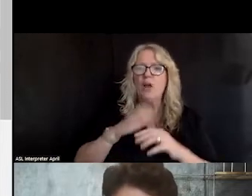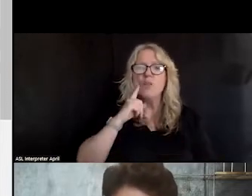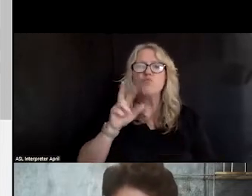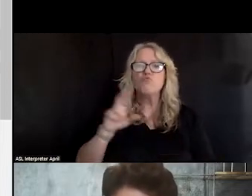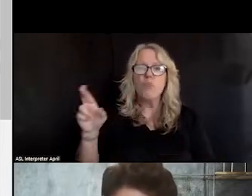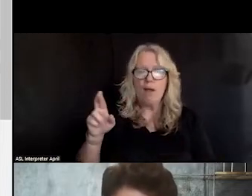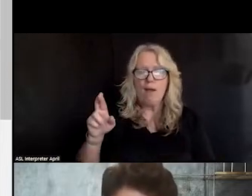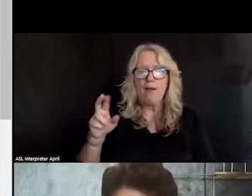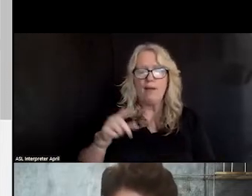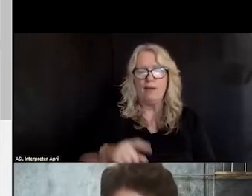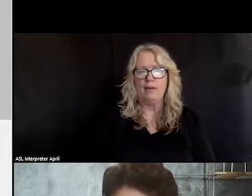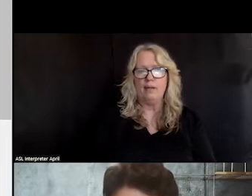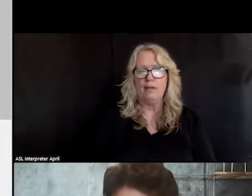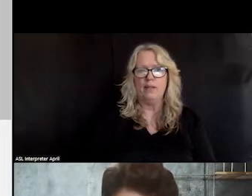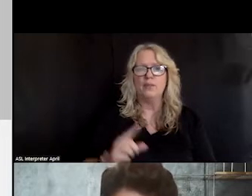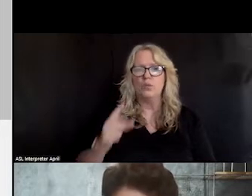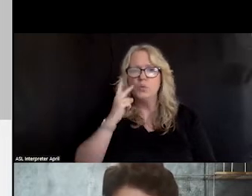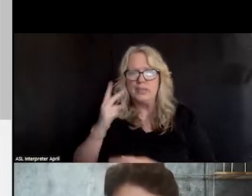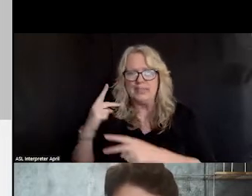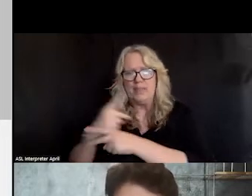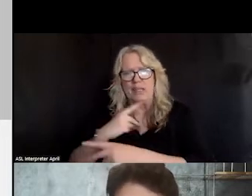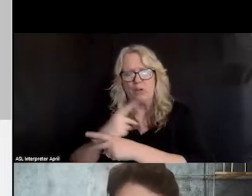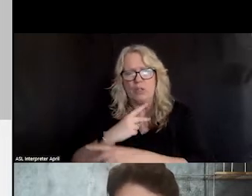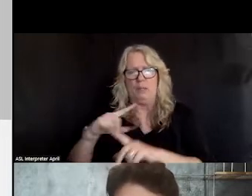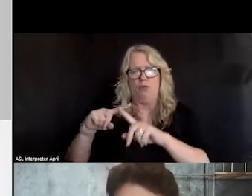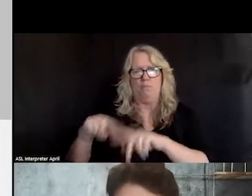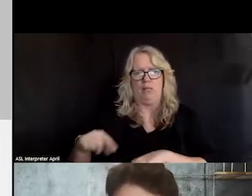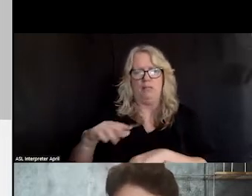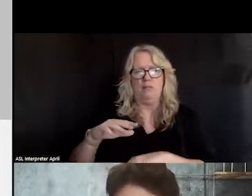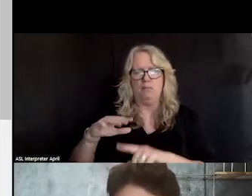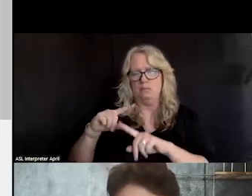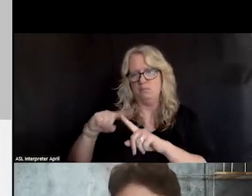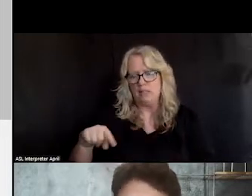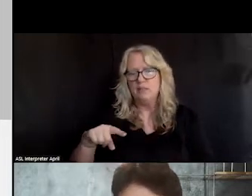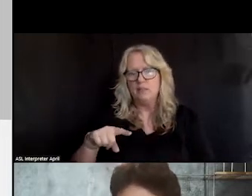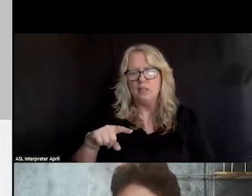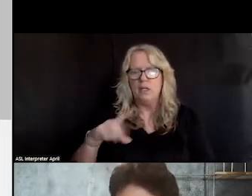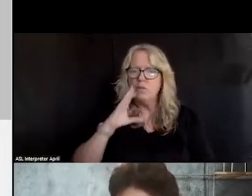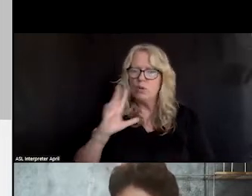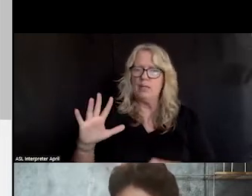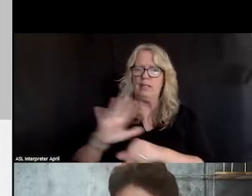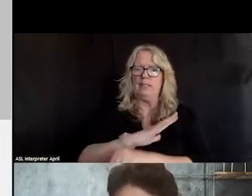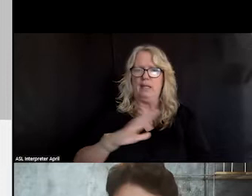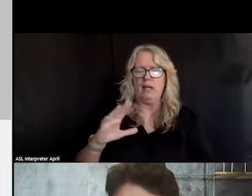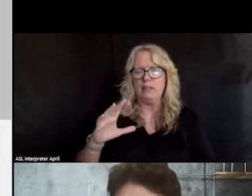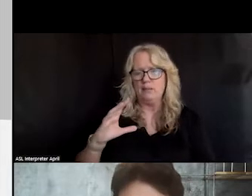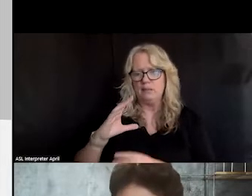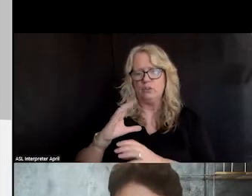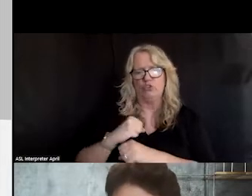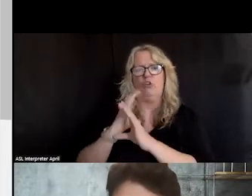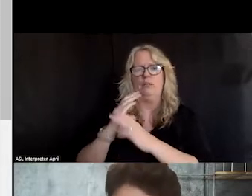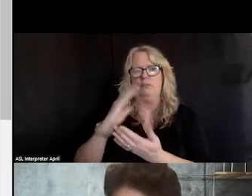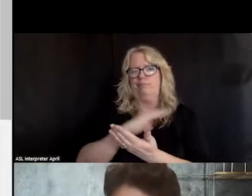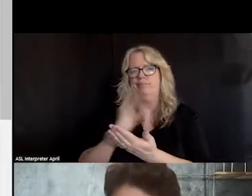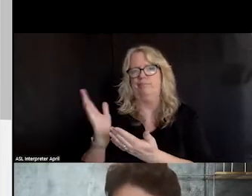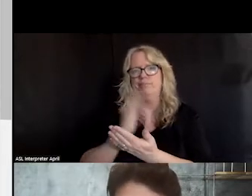side is the calculation based on the entire crisis continuum under the